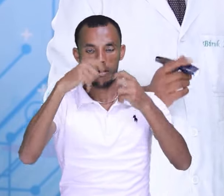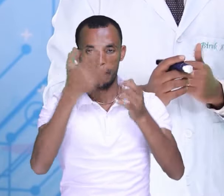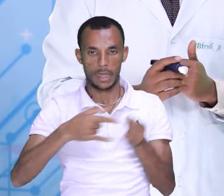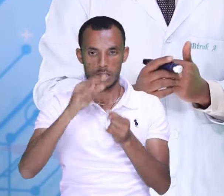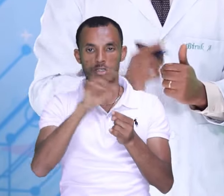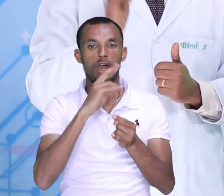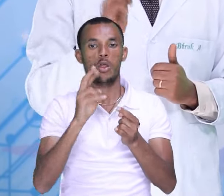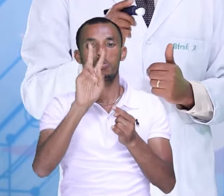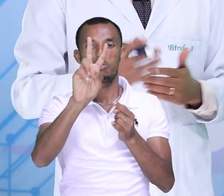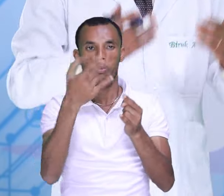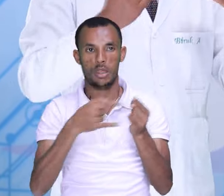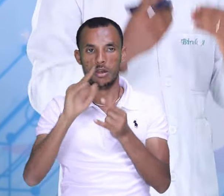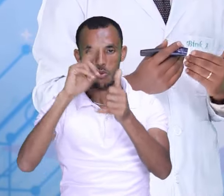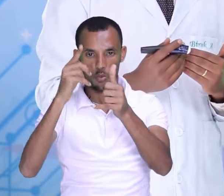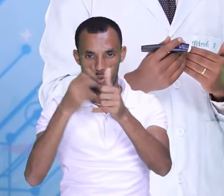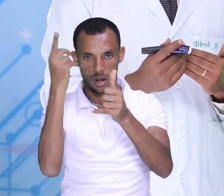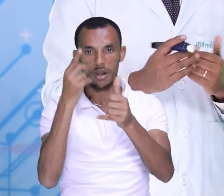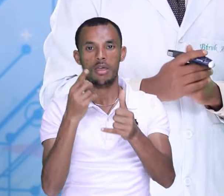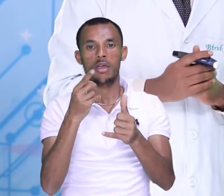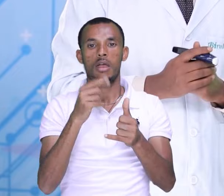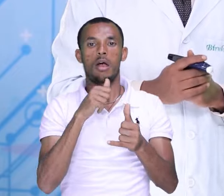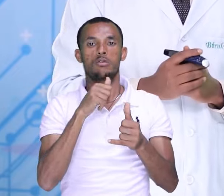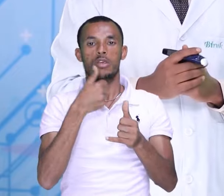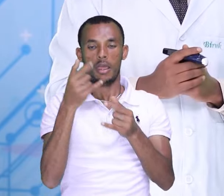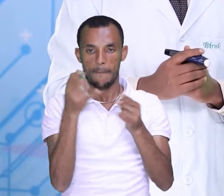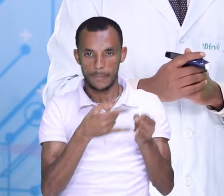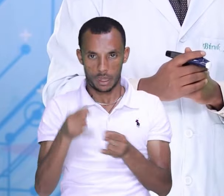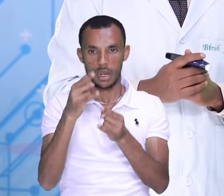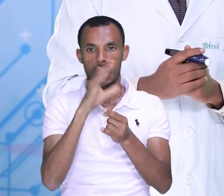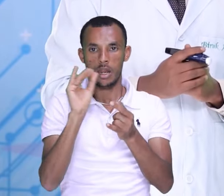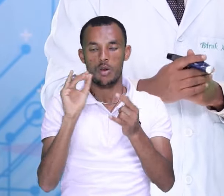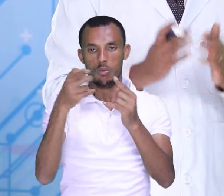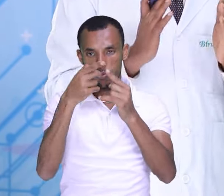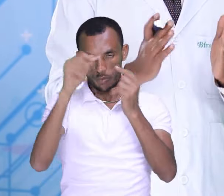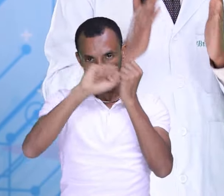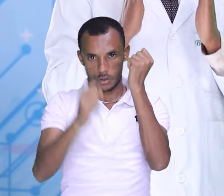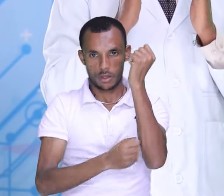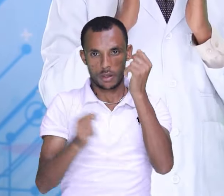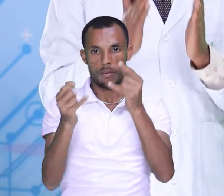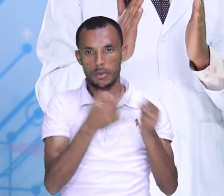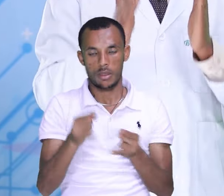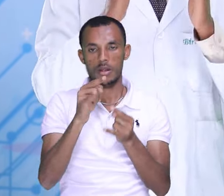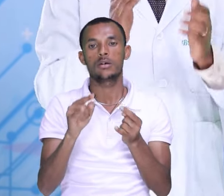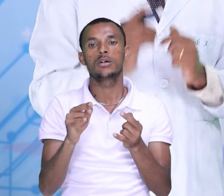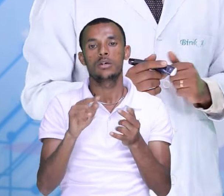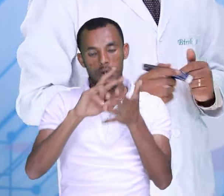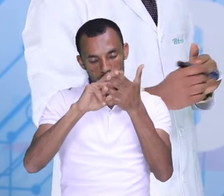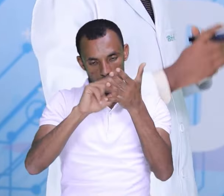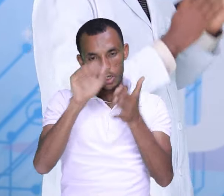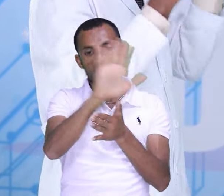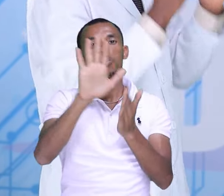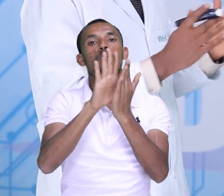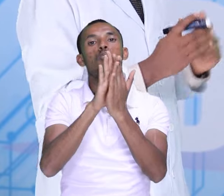method, there are two methods. One is in acidic media. The other one is in basic media. Please, students, read your